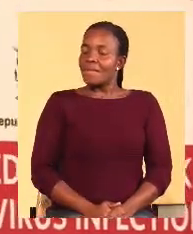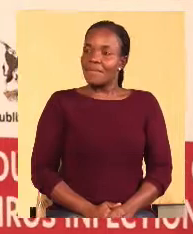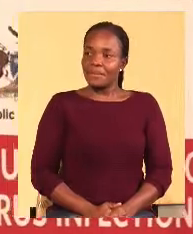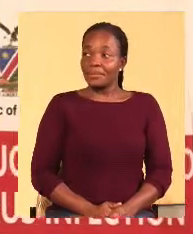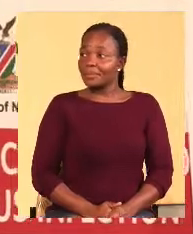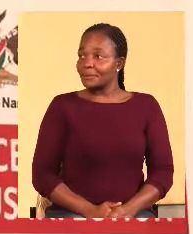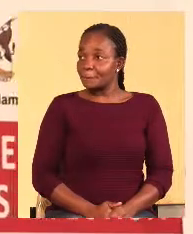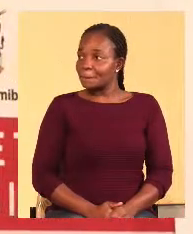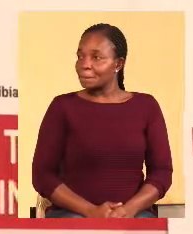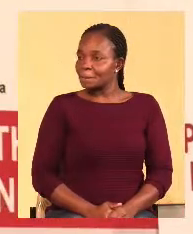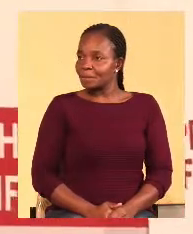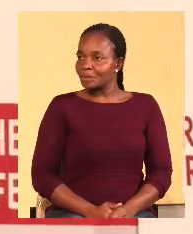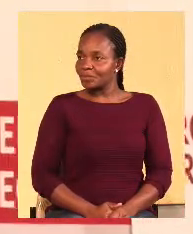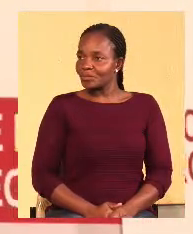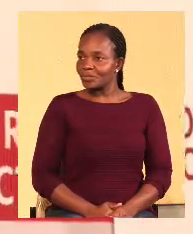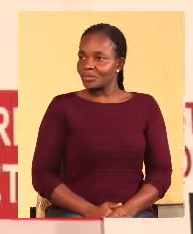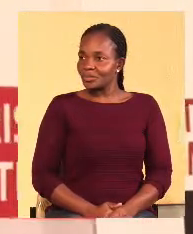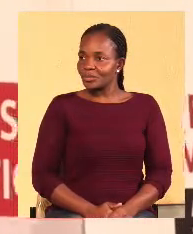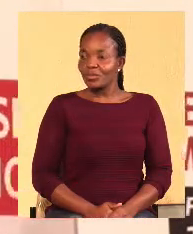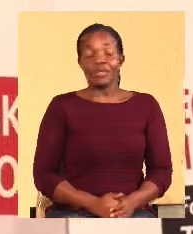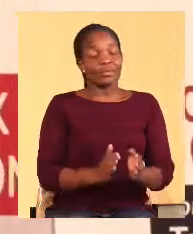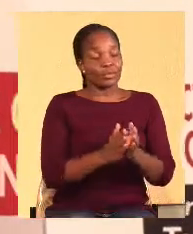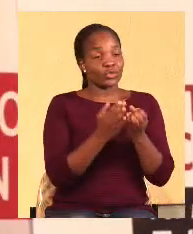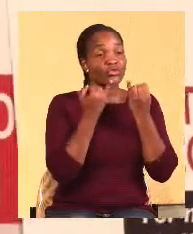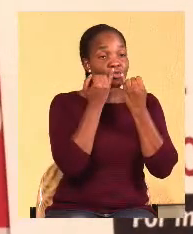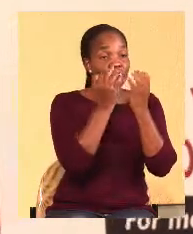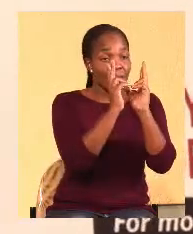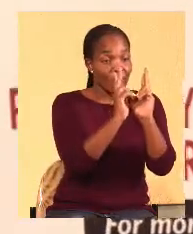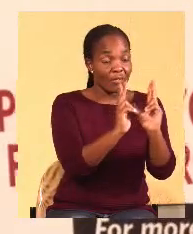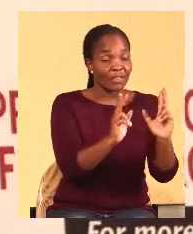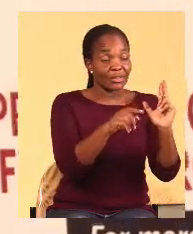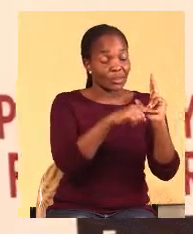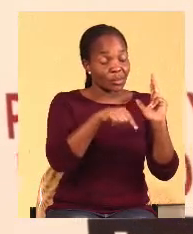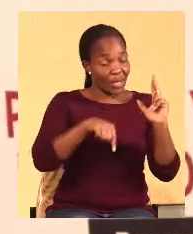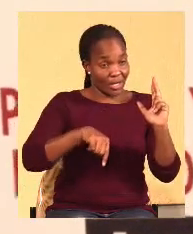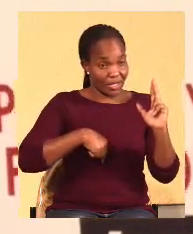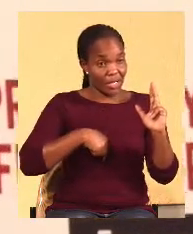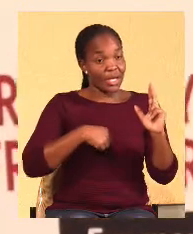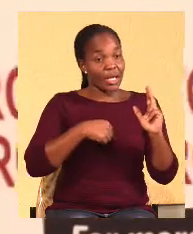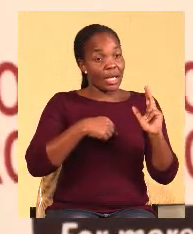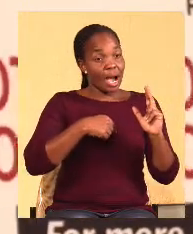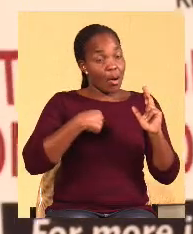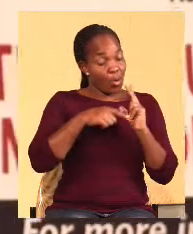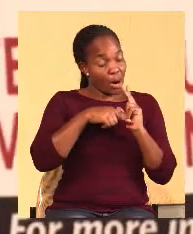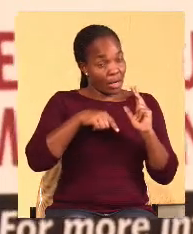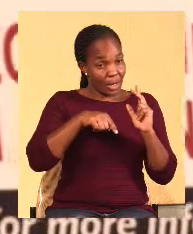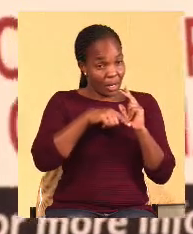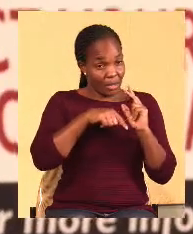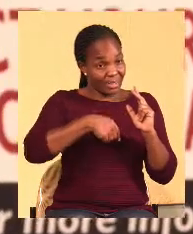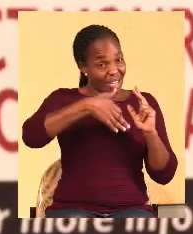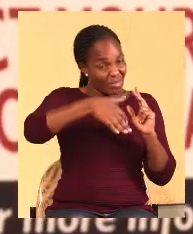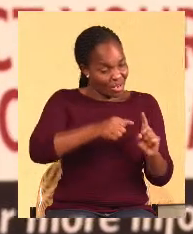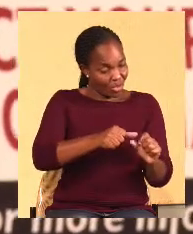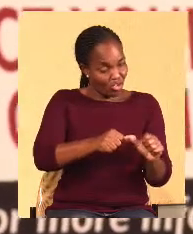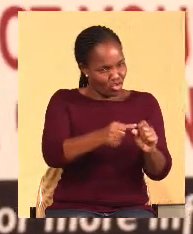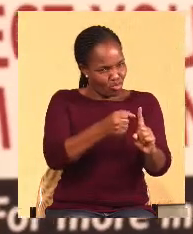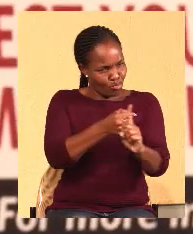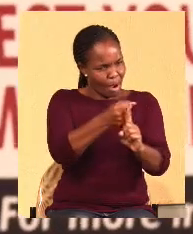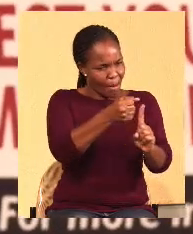to remind the nation that we are still fighting for COVID-19, against